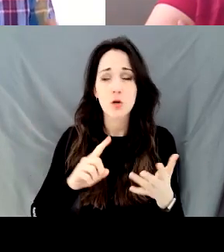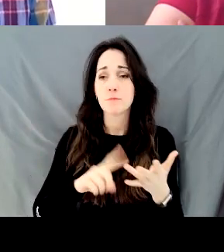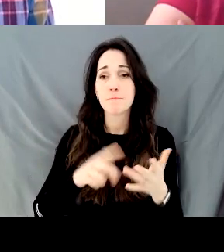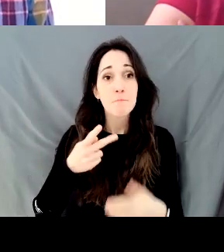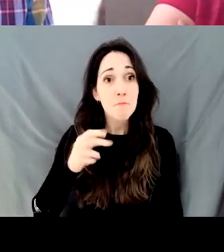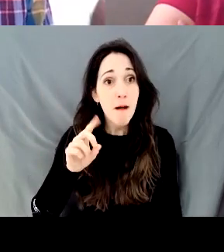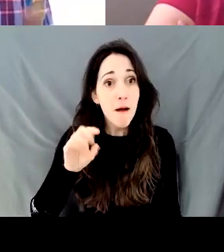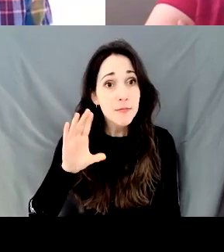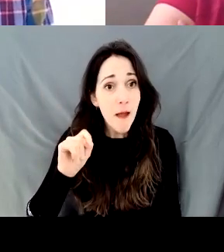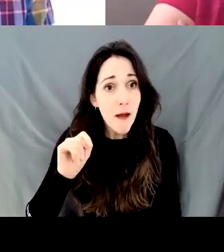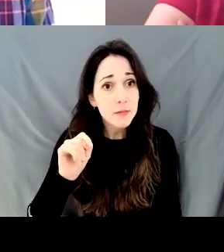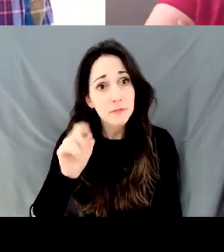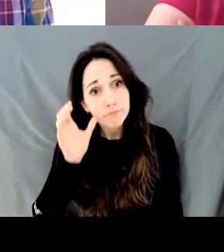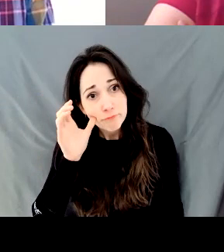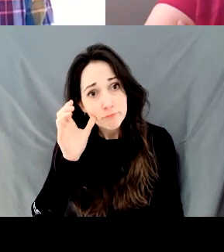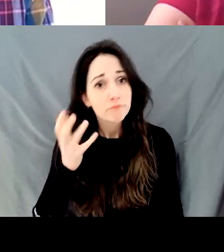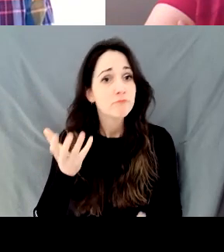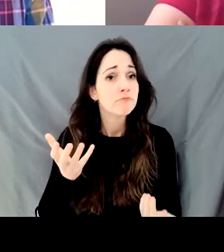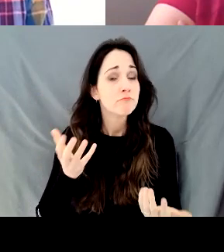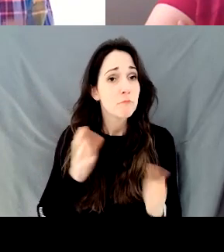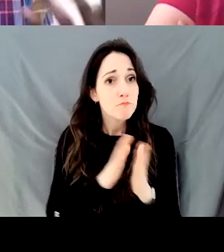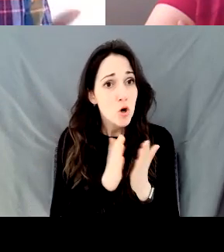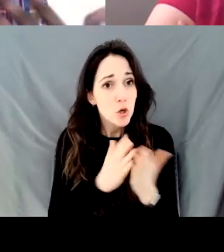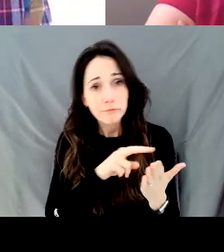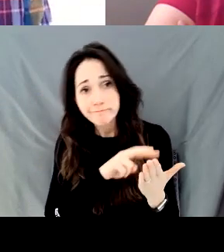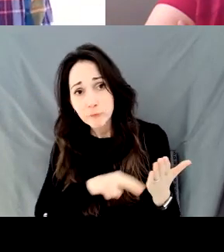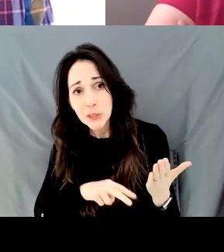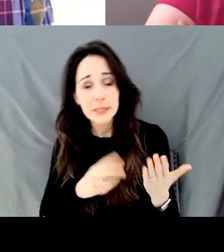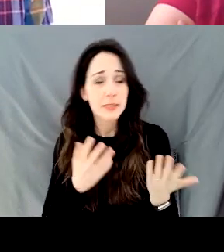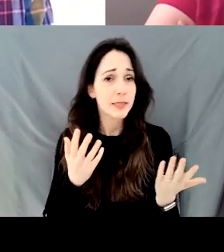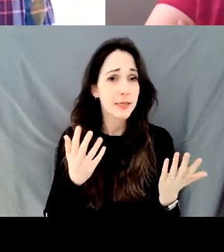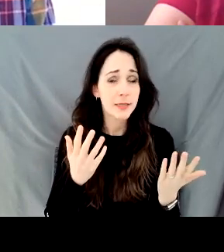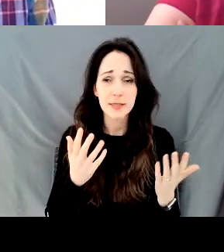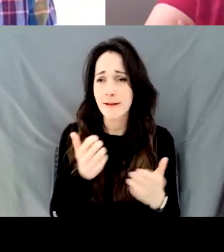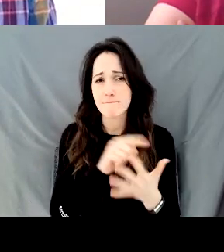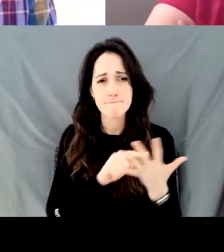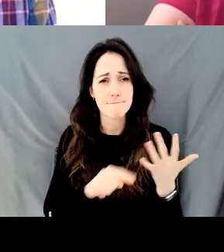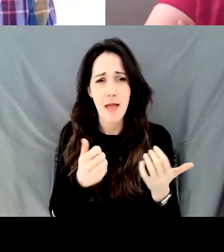podcasts, a book, anything that you think would be helpful to encourage people's learning.